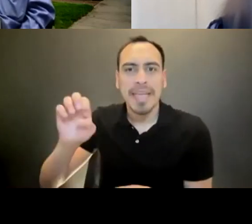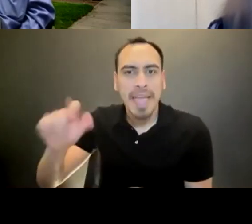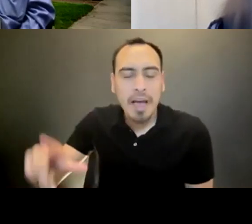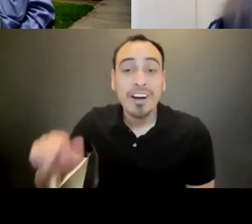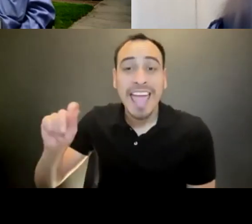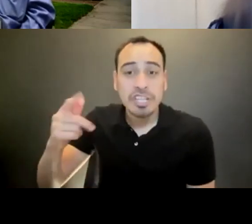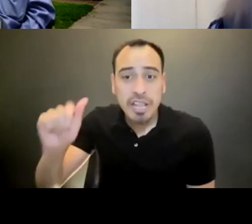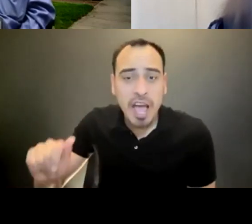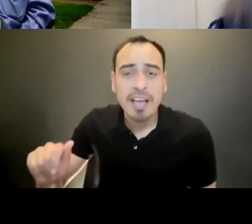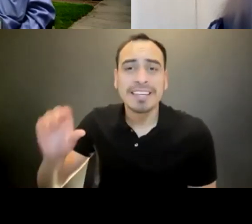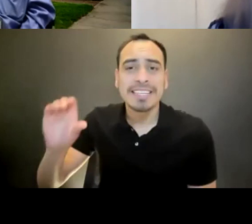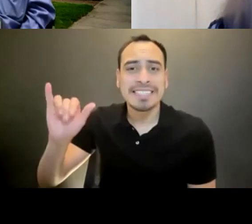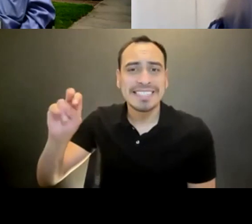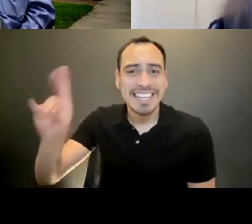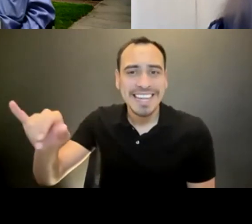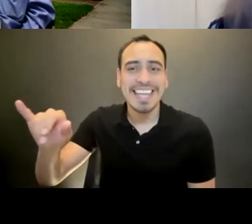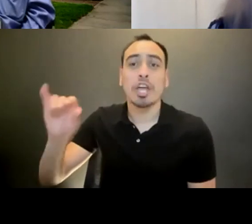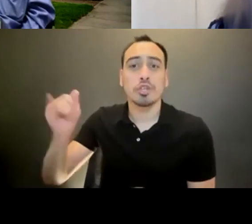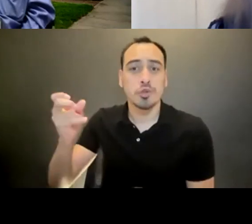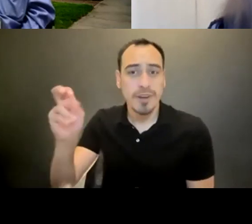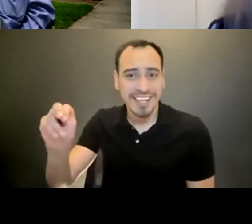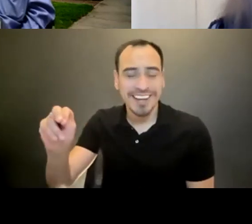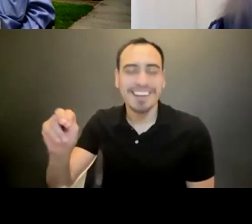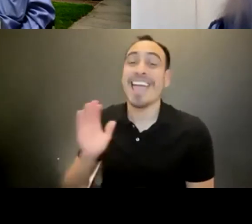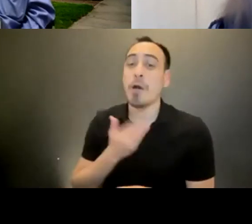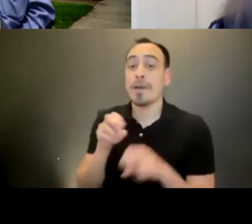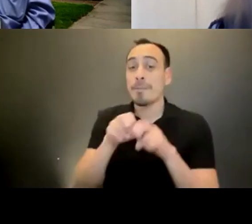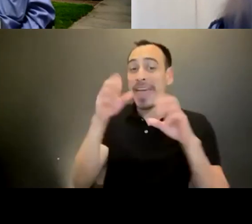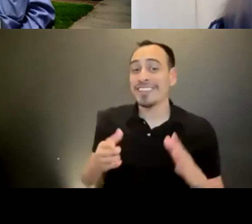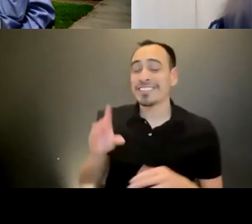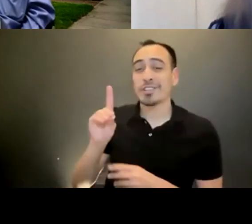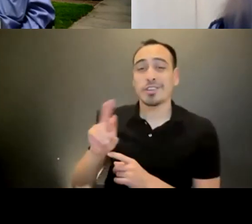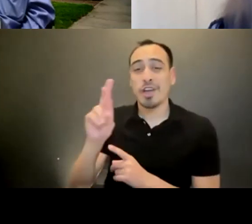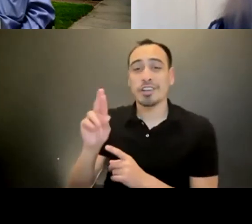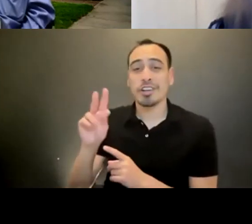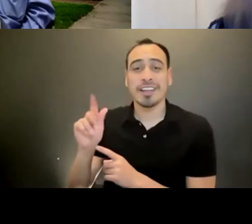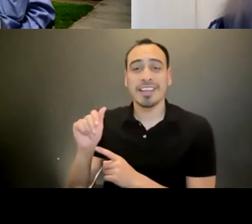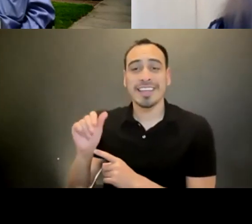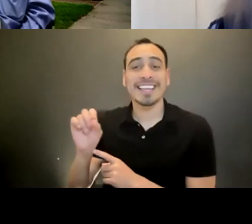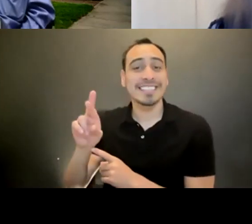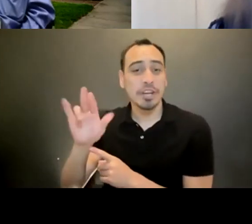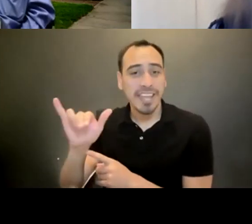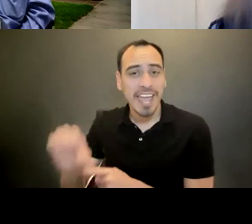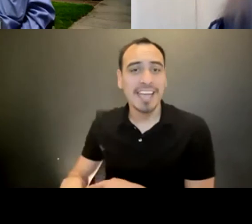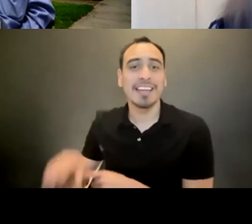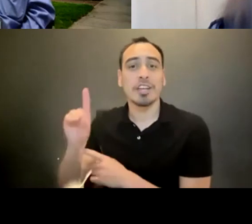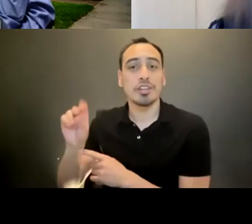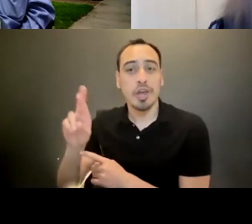and Jordan. Our panelists, Dr. Kasirye, Linan, and Dr. Cohen.